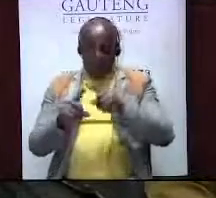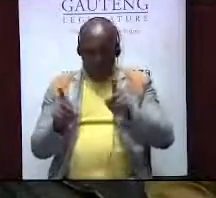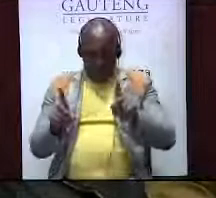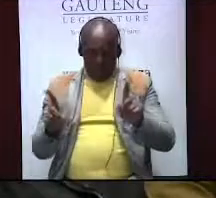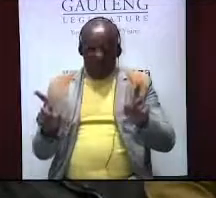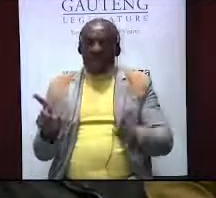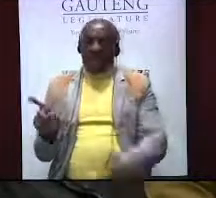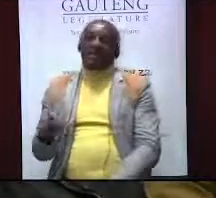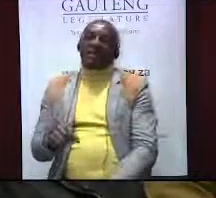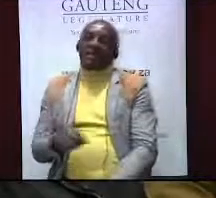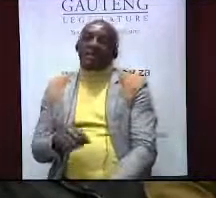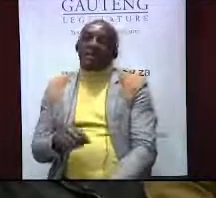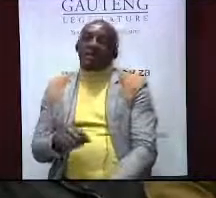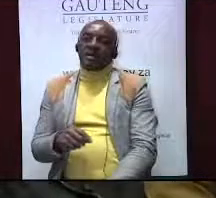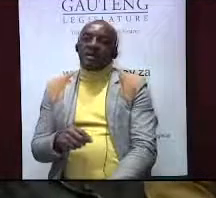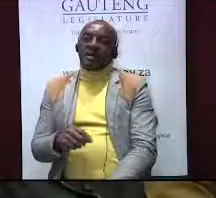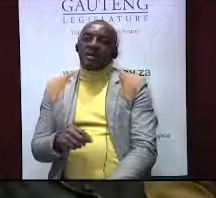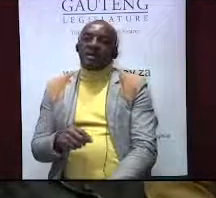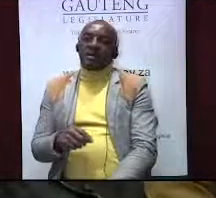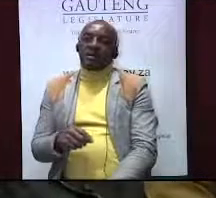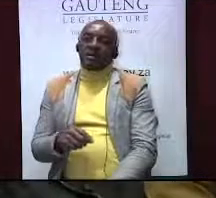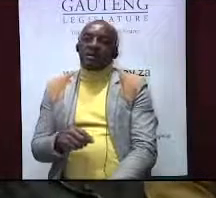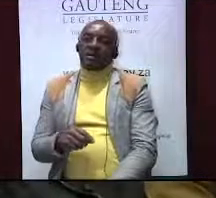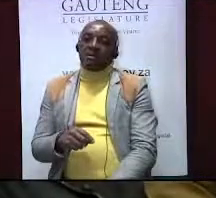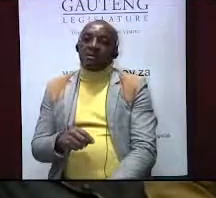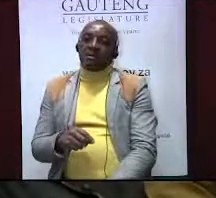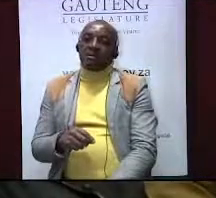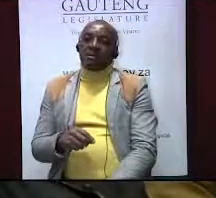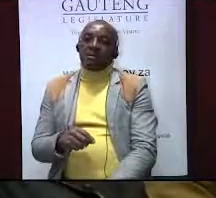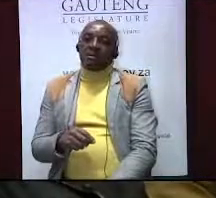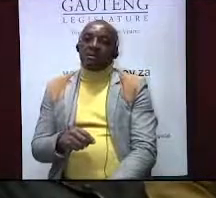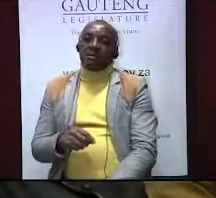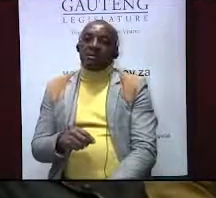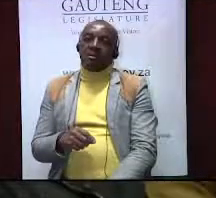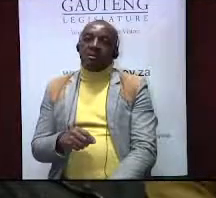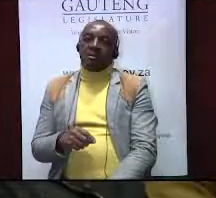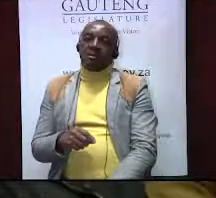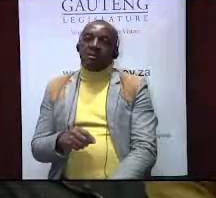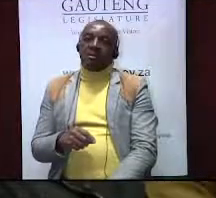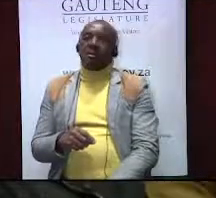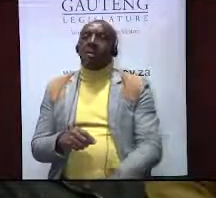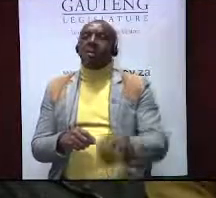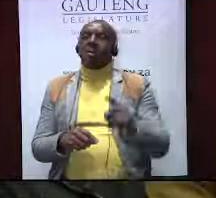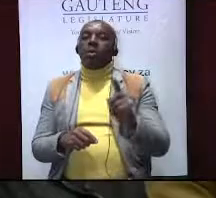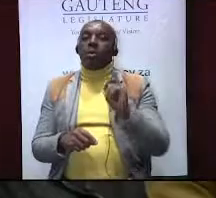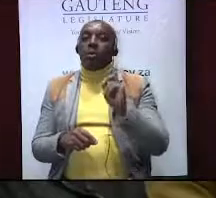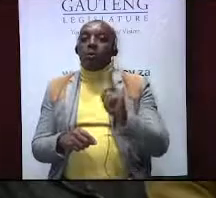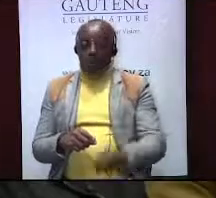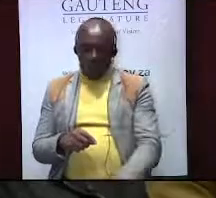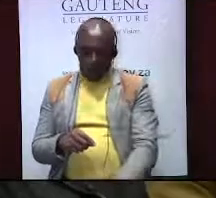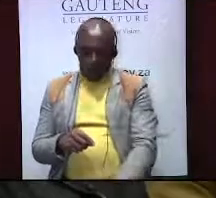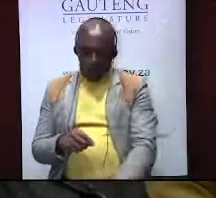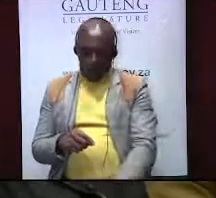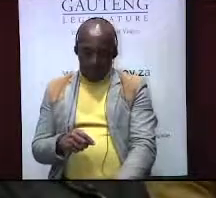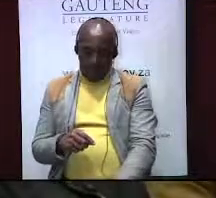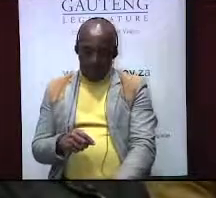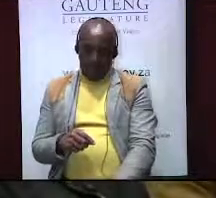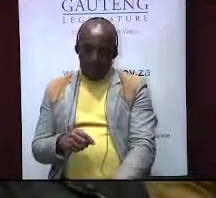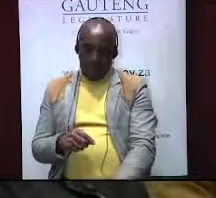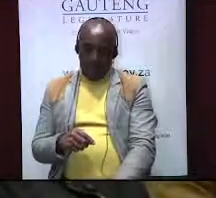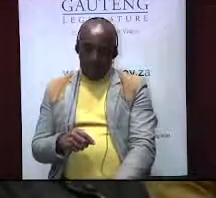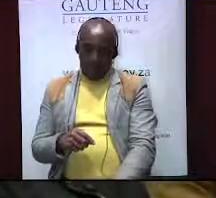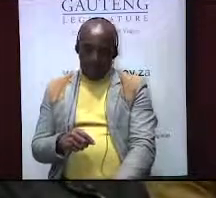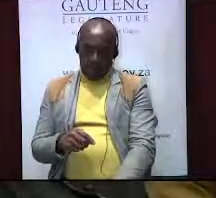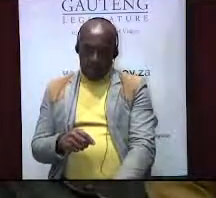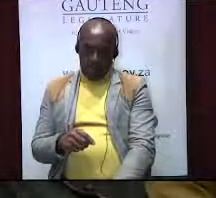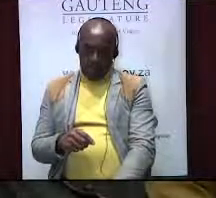Karhuri Wulela, a Hutusi Tantra Credit Solution. Go moving forward, what are we going to do? Lemon, how are we going to do as relevant